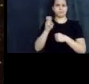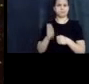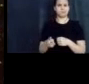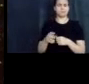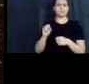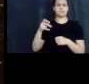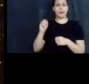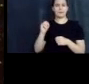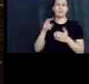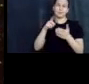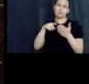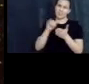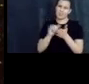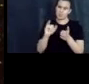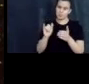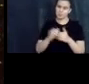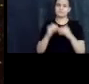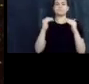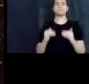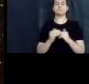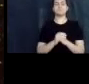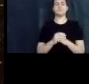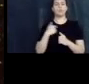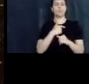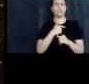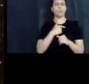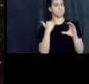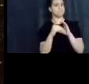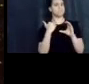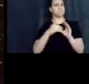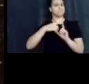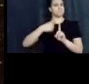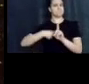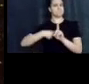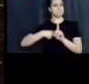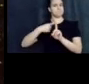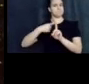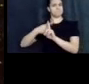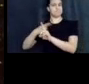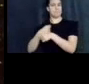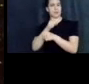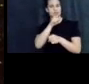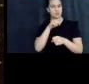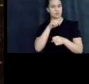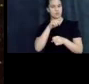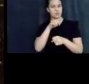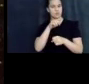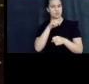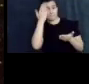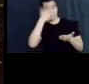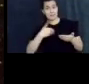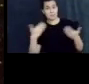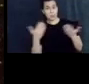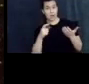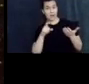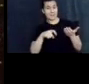your application is incomplete, kind of let you know what you're still missing to help you stay on track of it. And then once you are admitted, your admissions counselor, so people